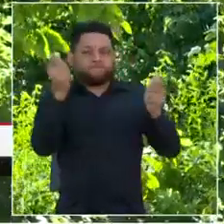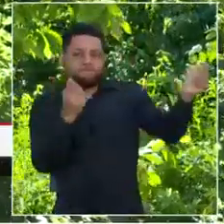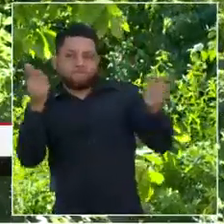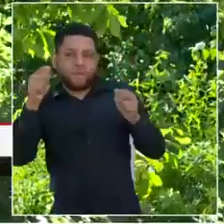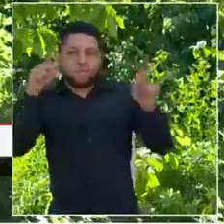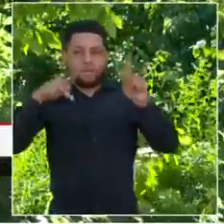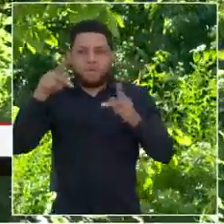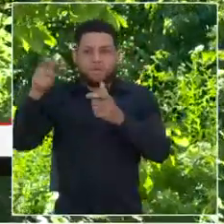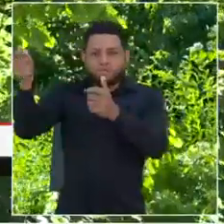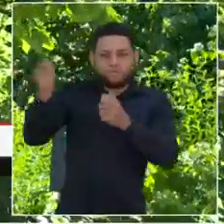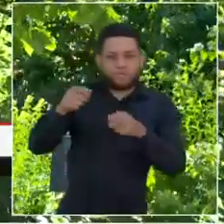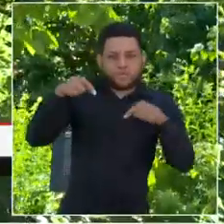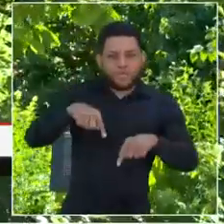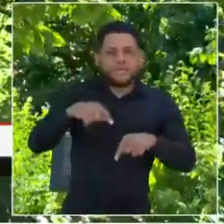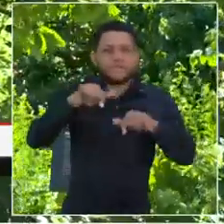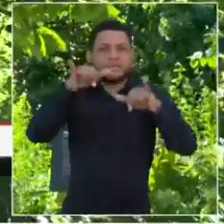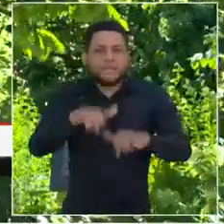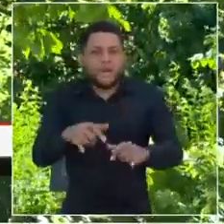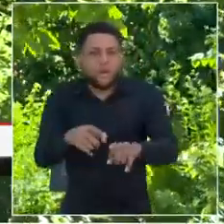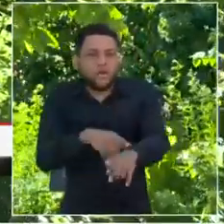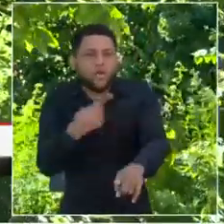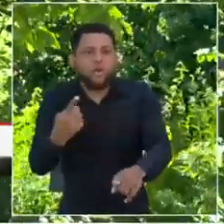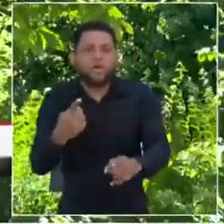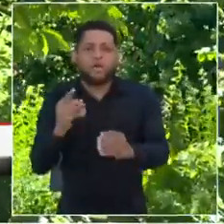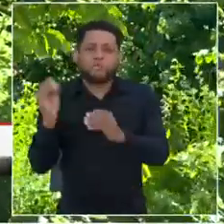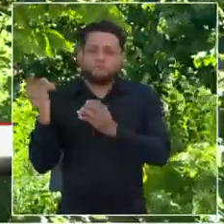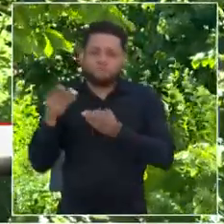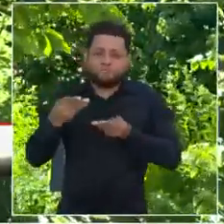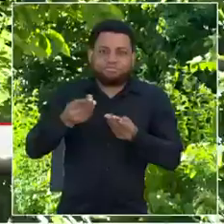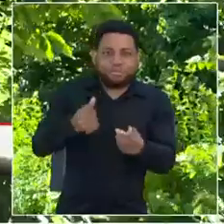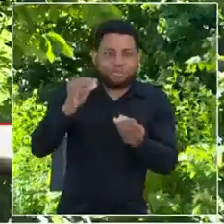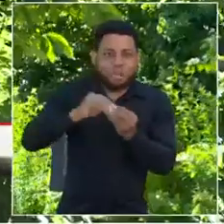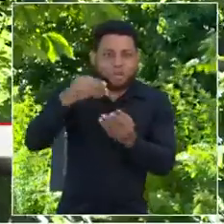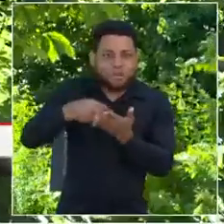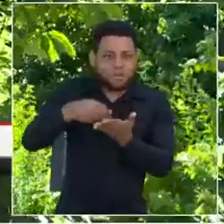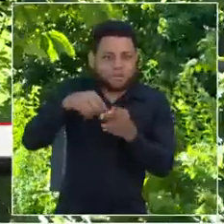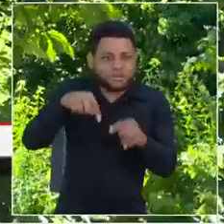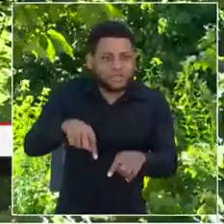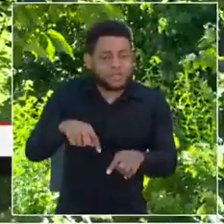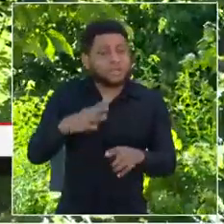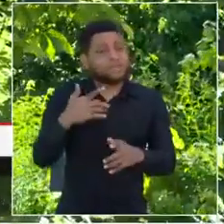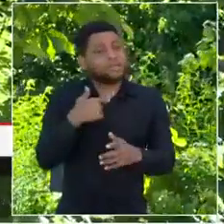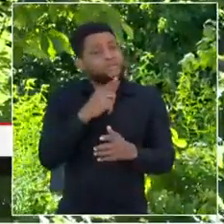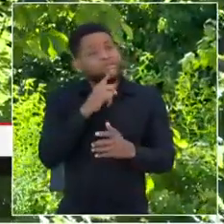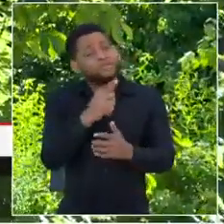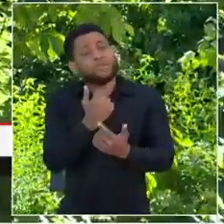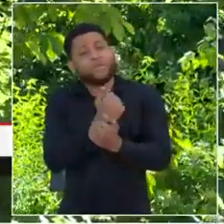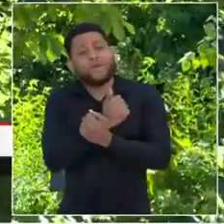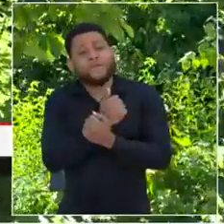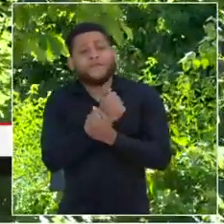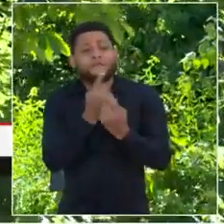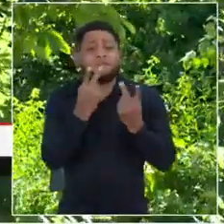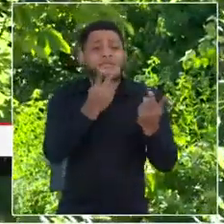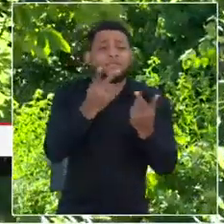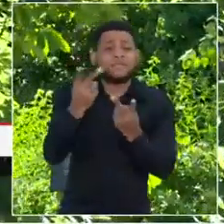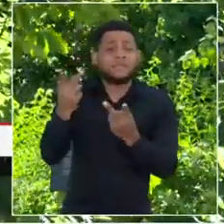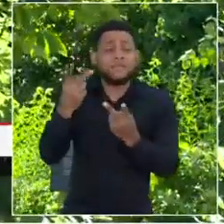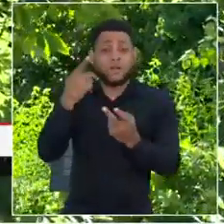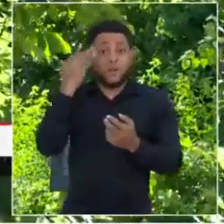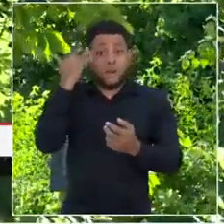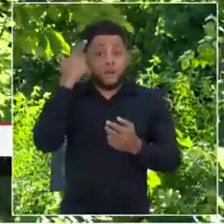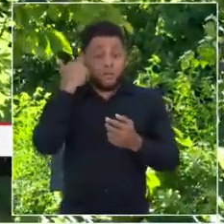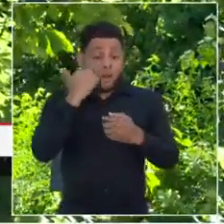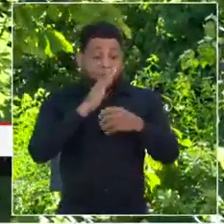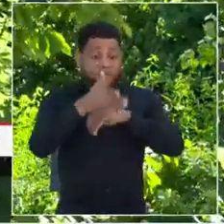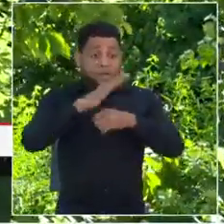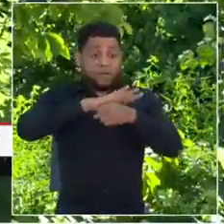more. And for us, yes, we love domestic visitation. Right after the pandemic, we were fortunate to see people from the area coming back